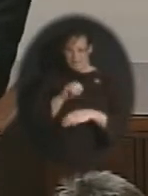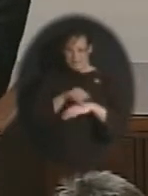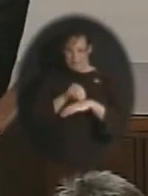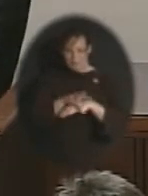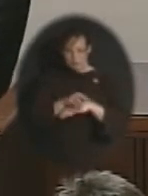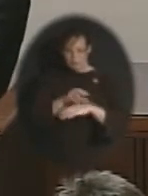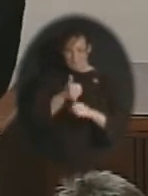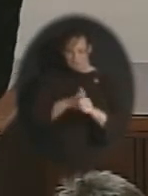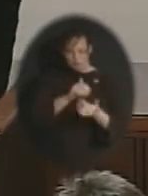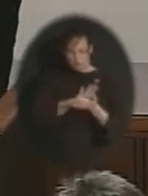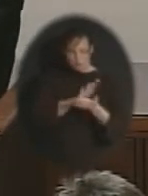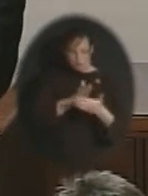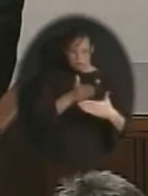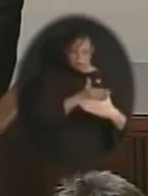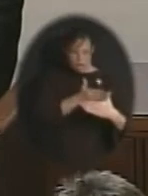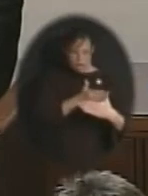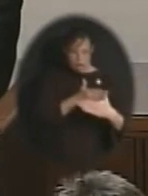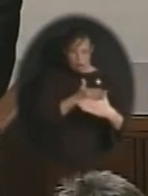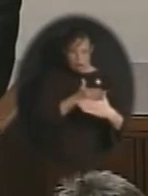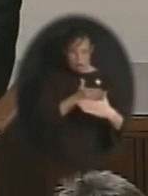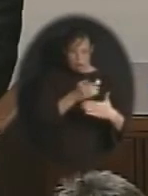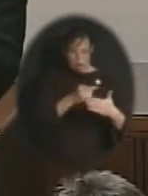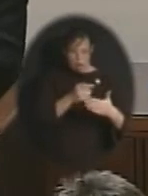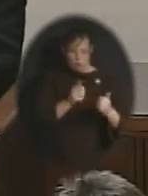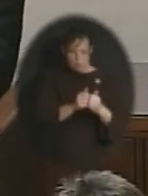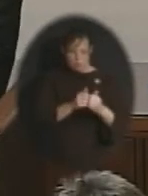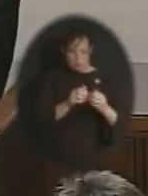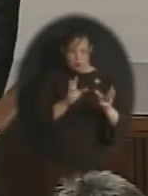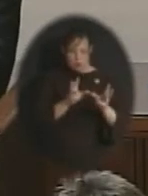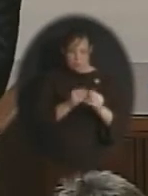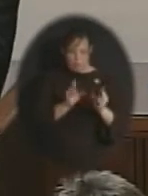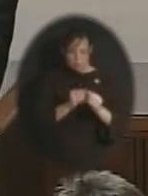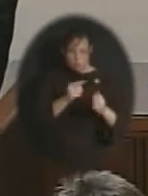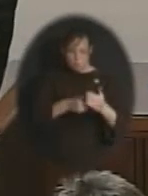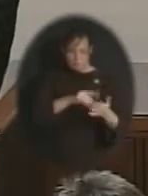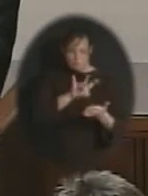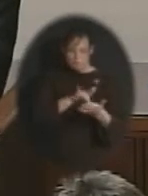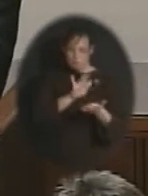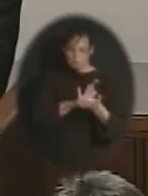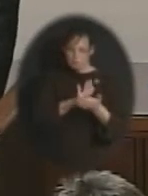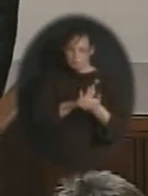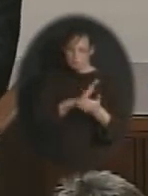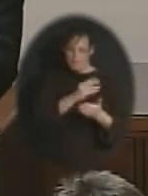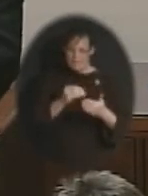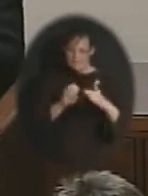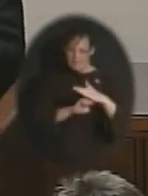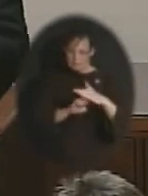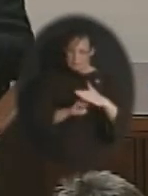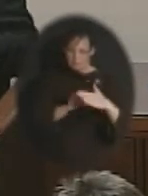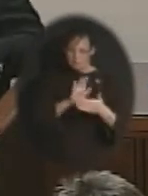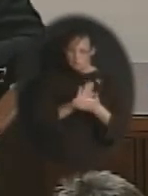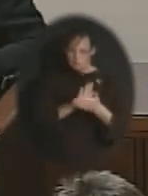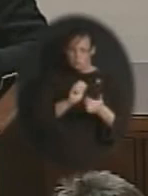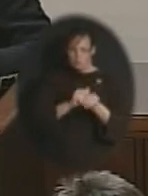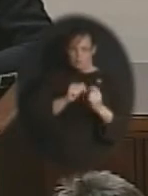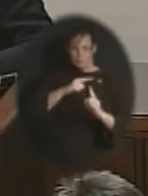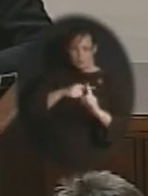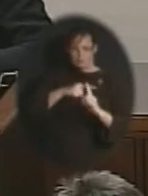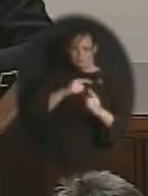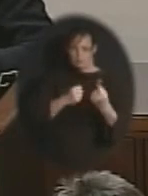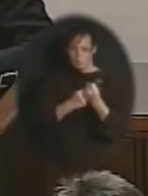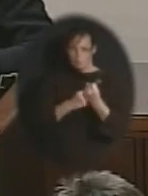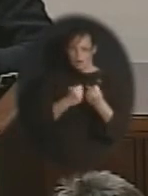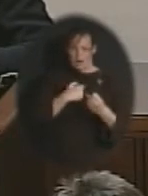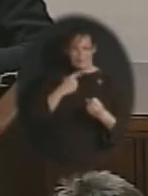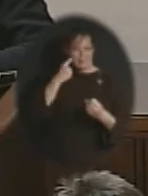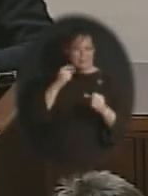each of the schools share with their site council what the middle school is doing in the elementaries in terms of positive support. So I